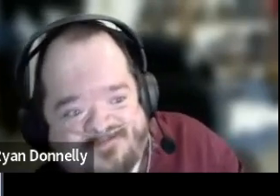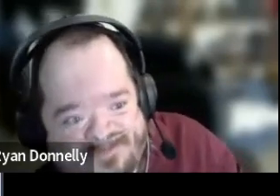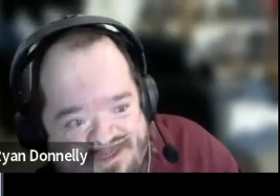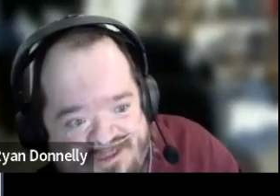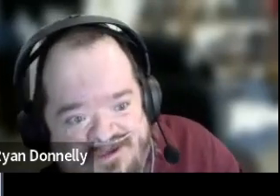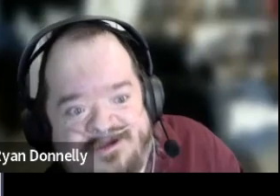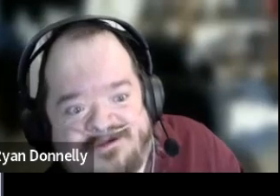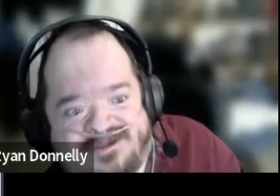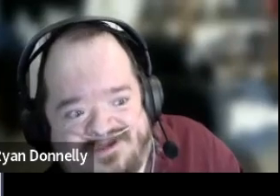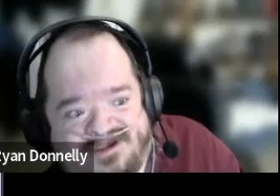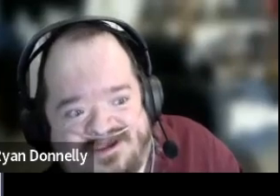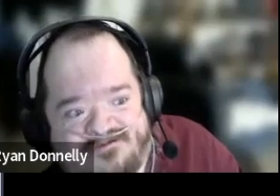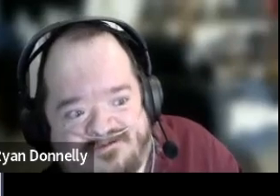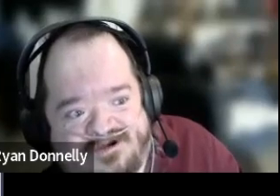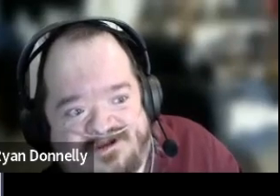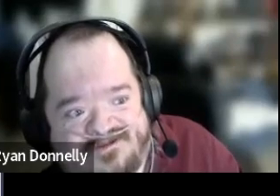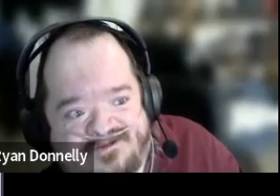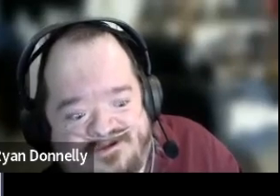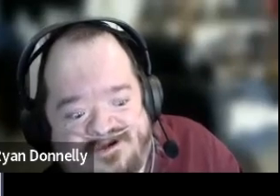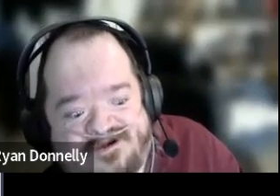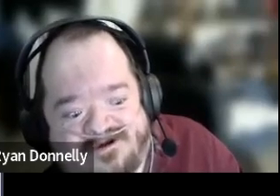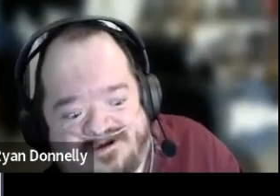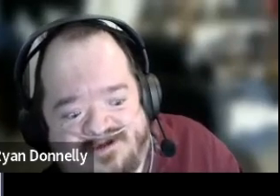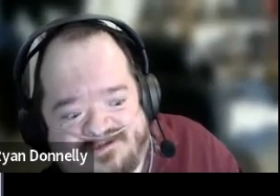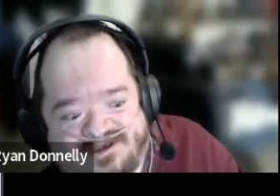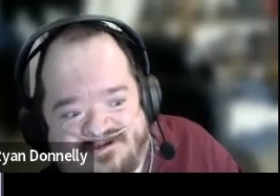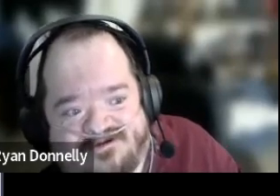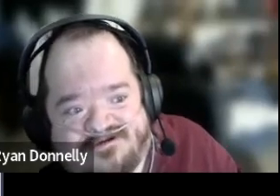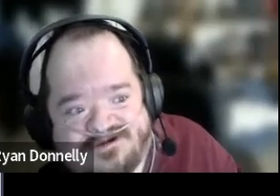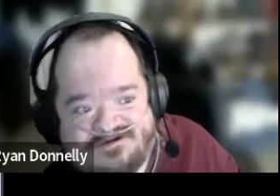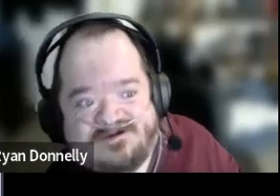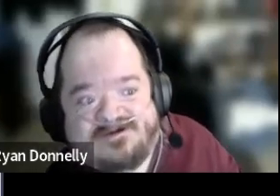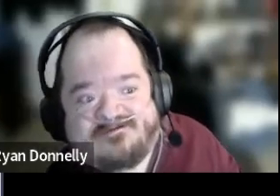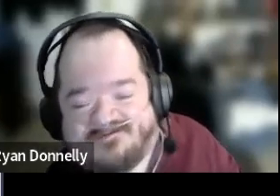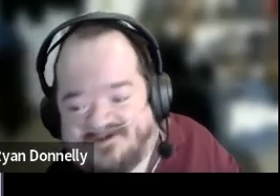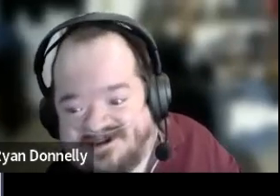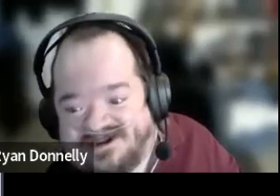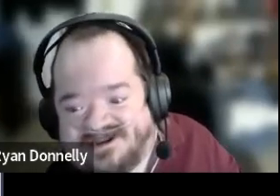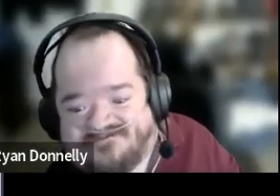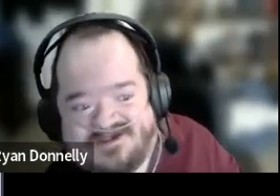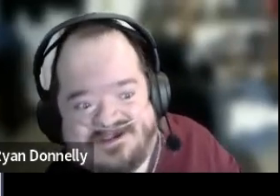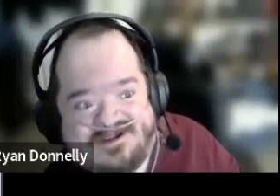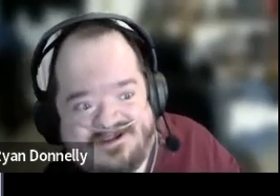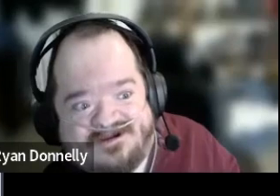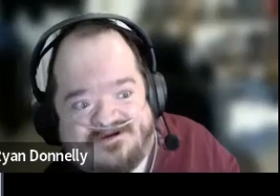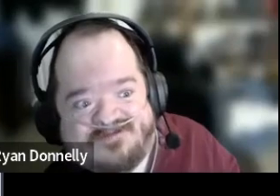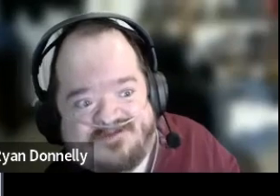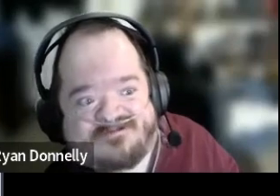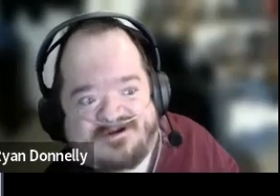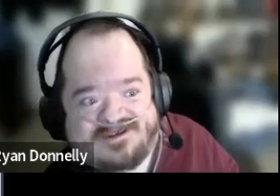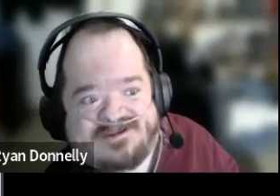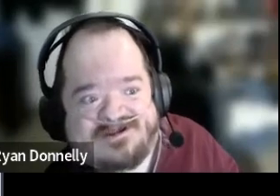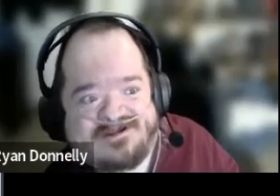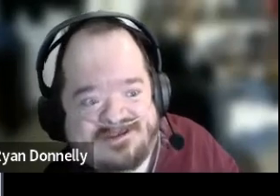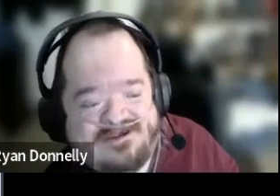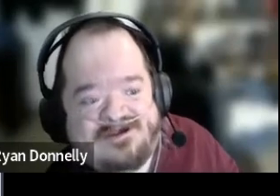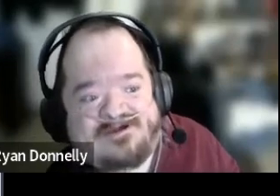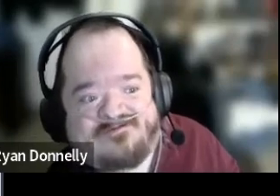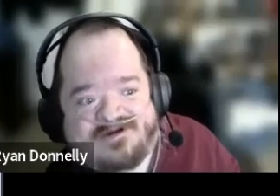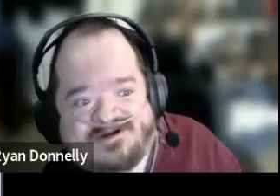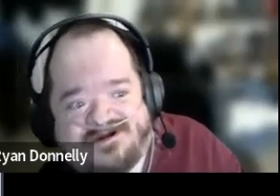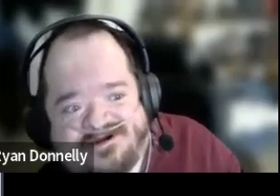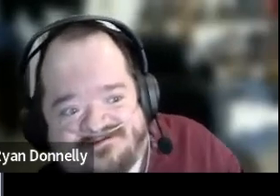So to begin with, I will start right at the beginning of the